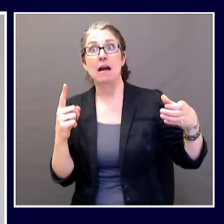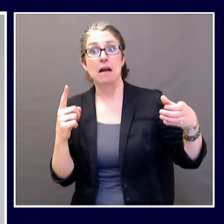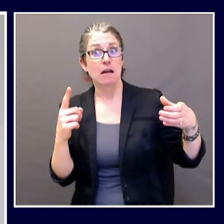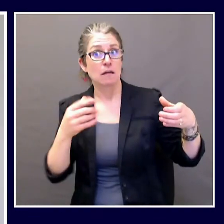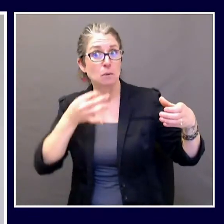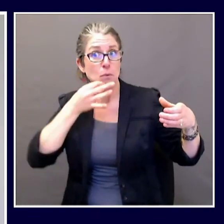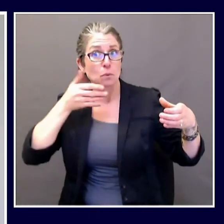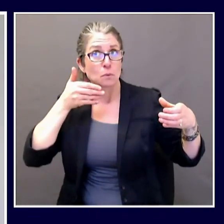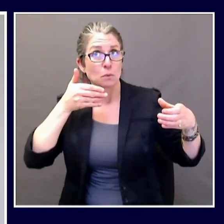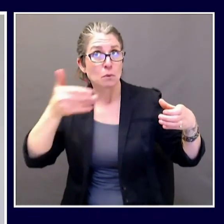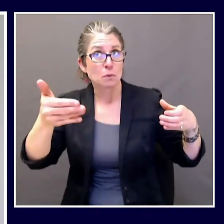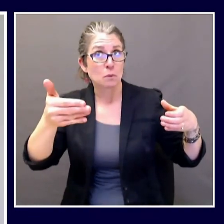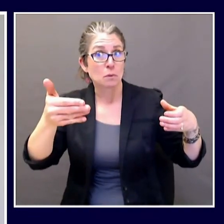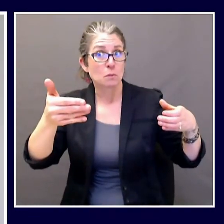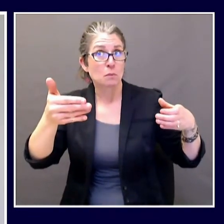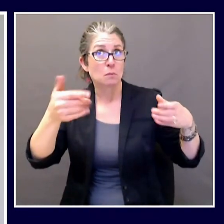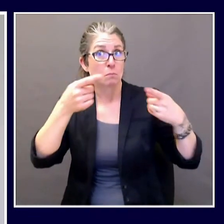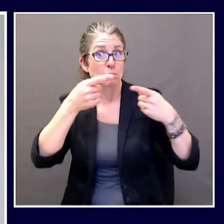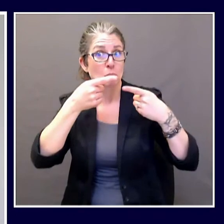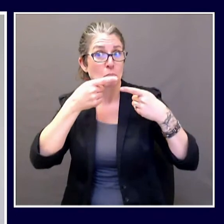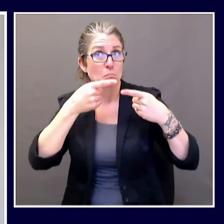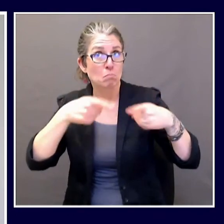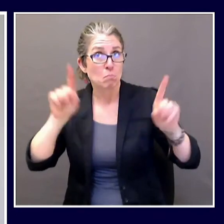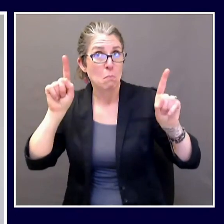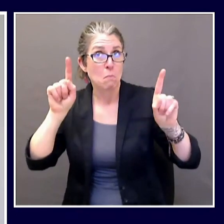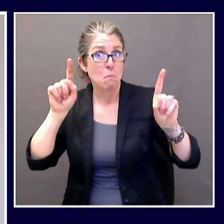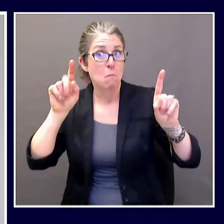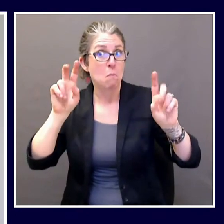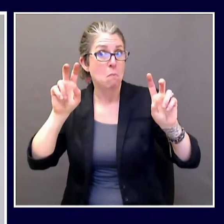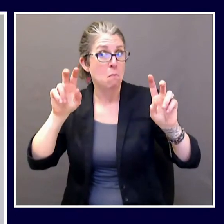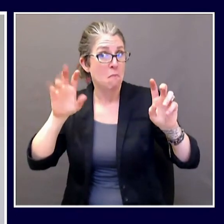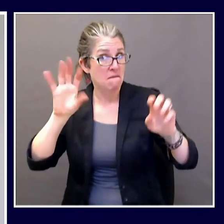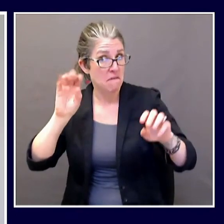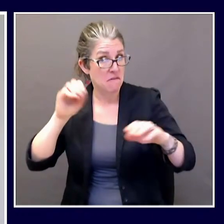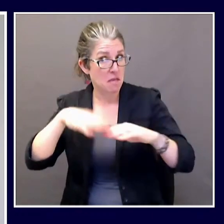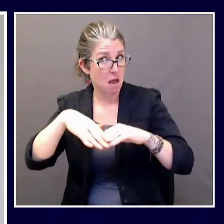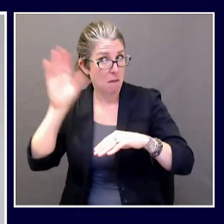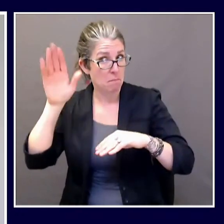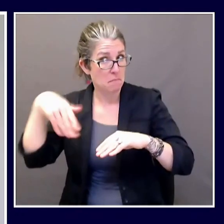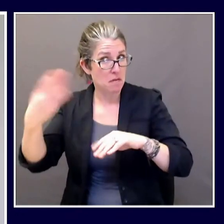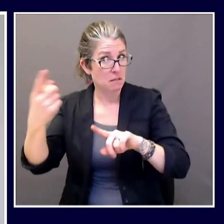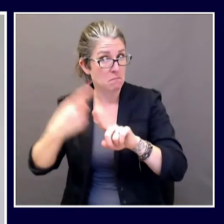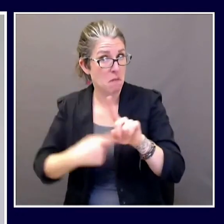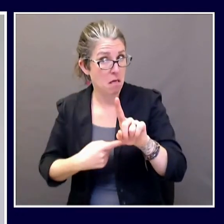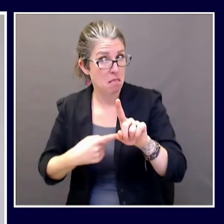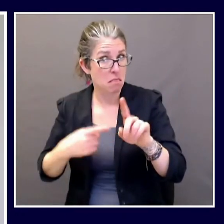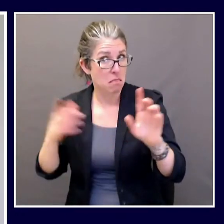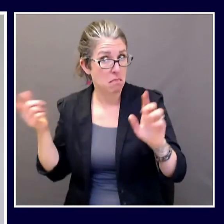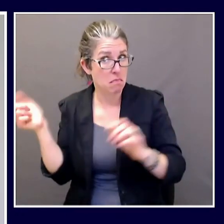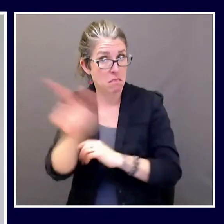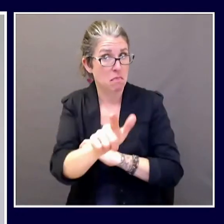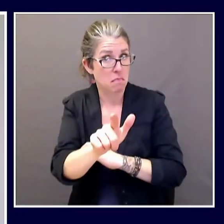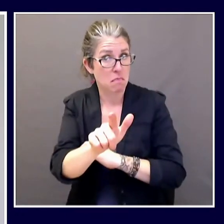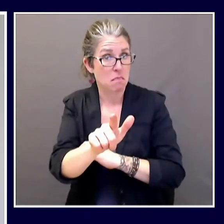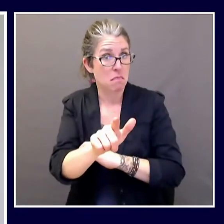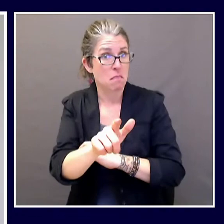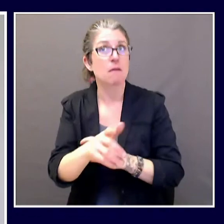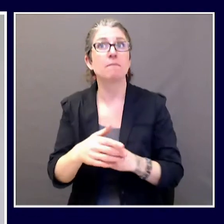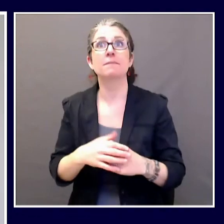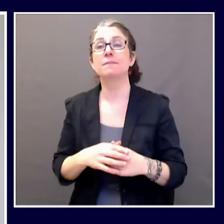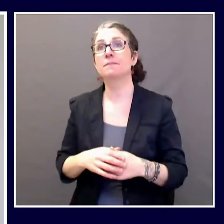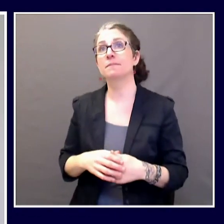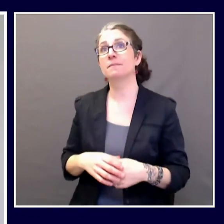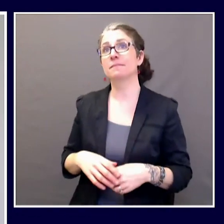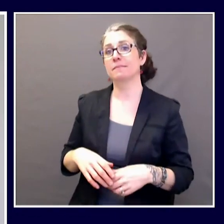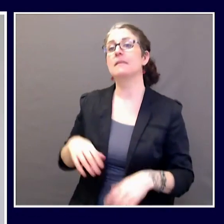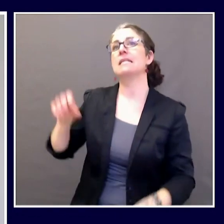laid out some weeks ago? Does that look attainable at this point? The answer, Patrick, is yes. Right now, we think that we